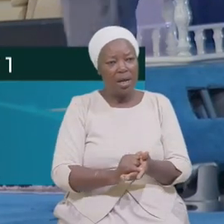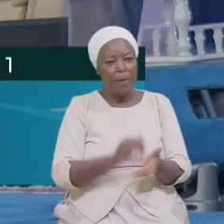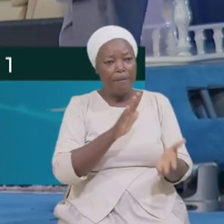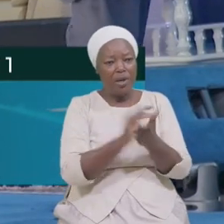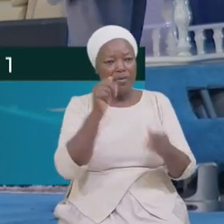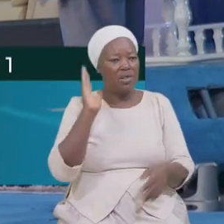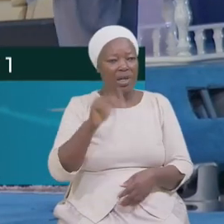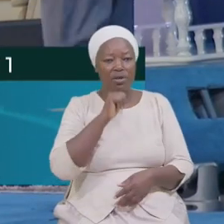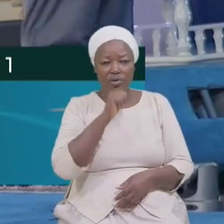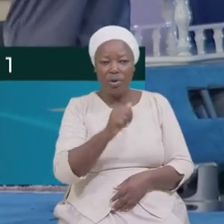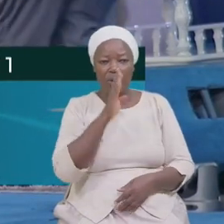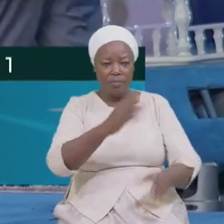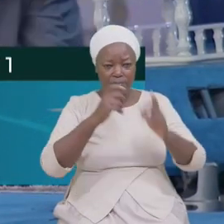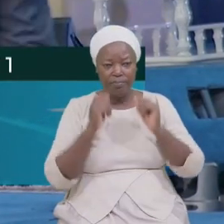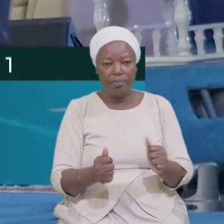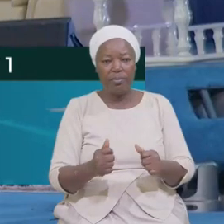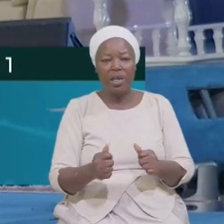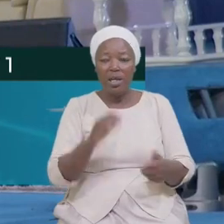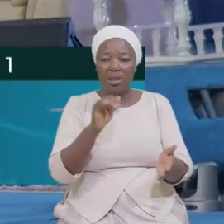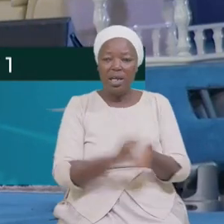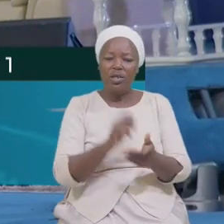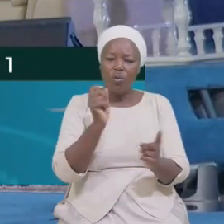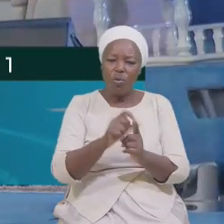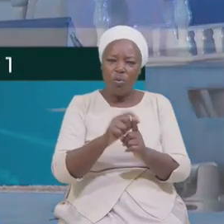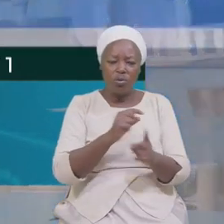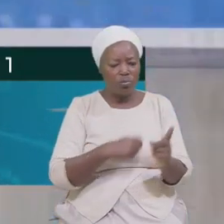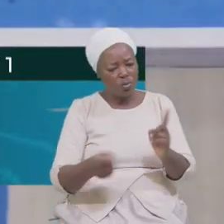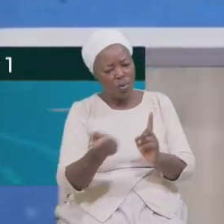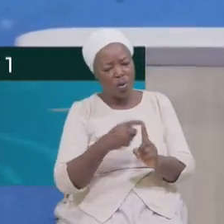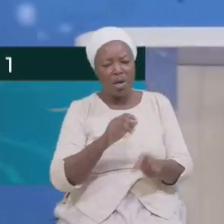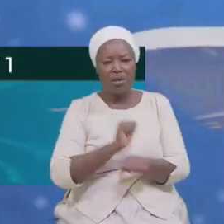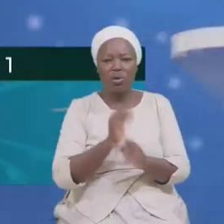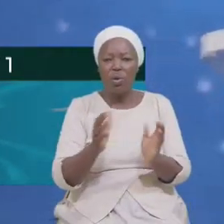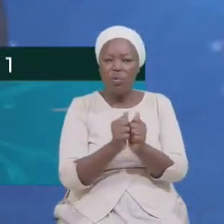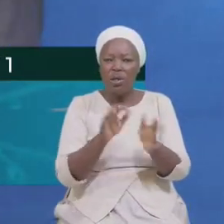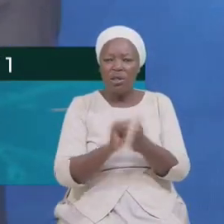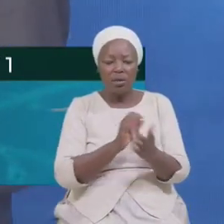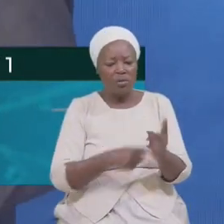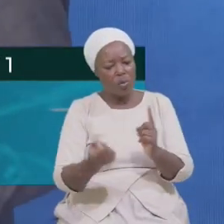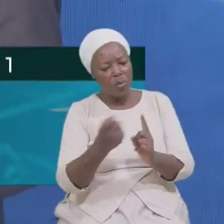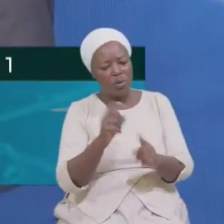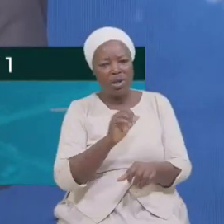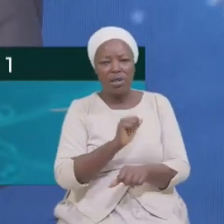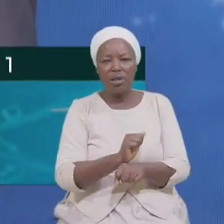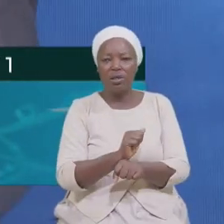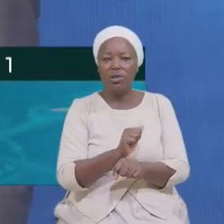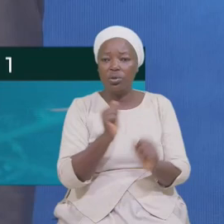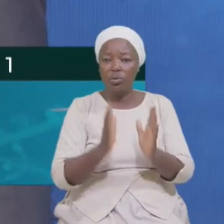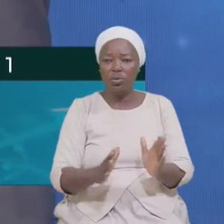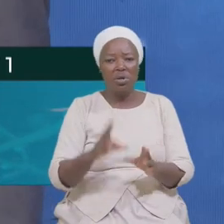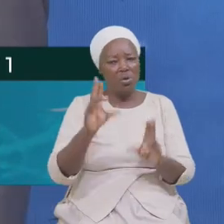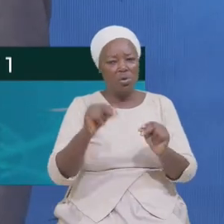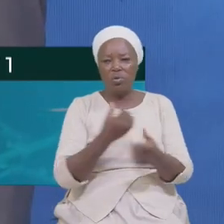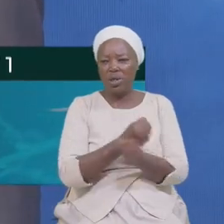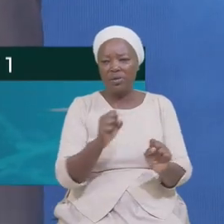haste. That word cornerstone, without that cornerstone, there's no salvation. And